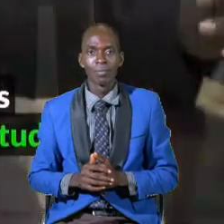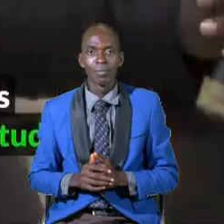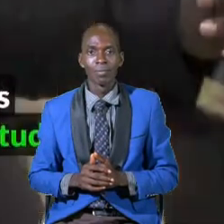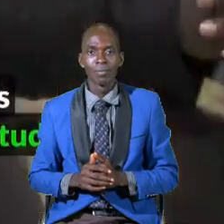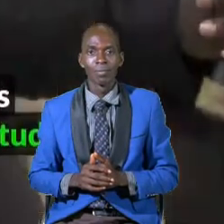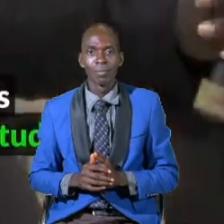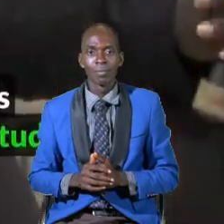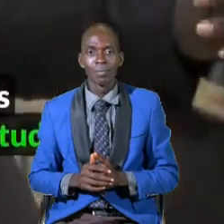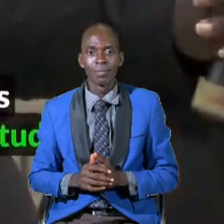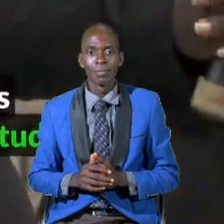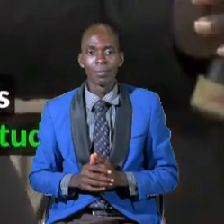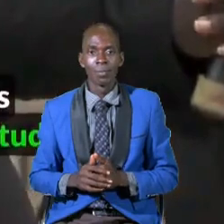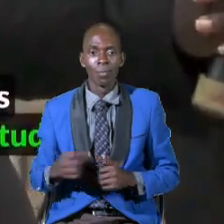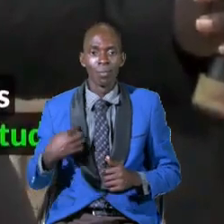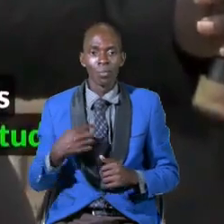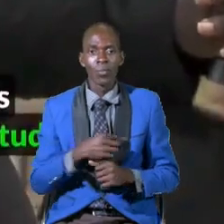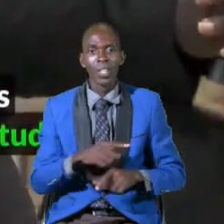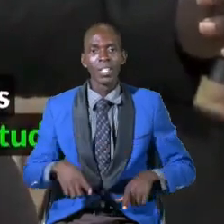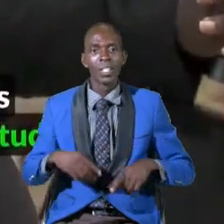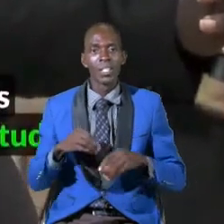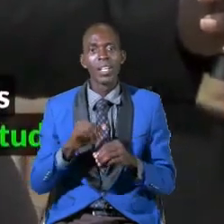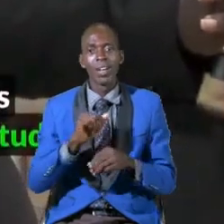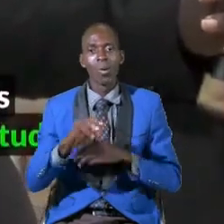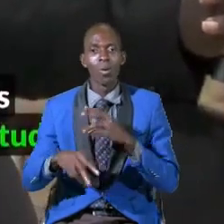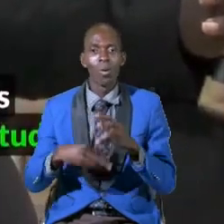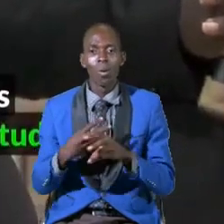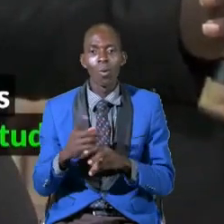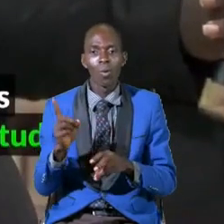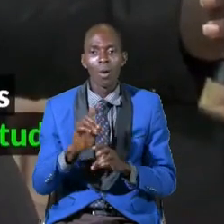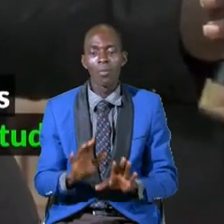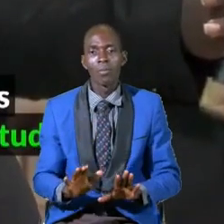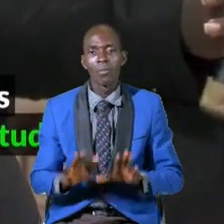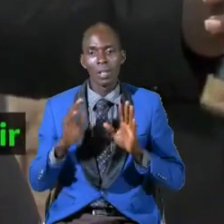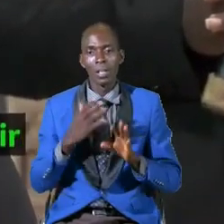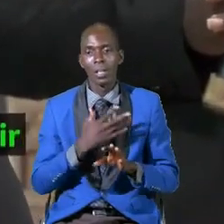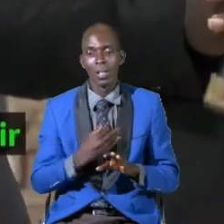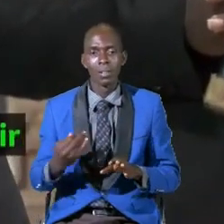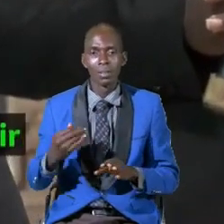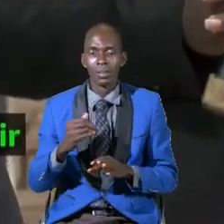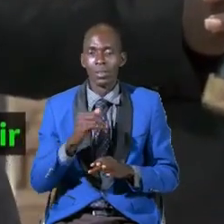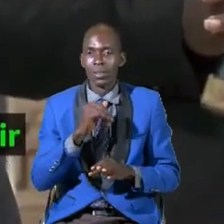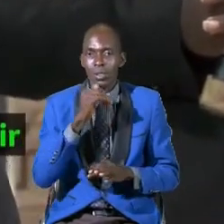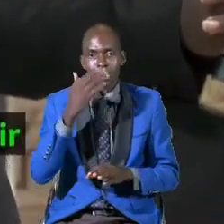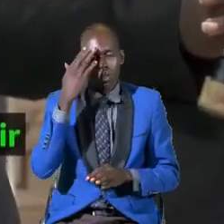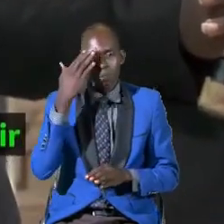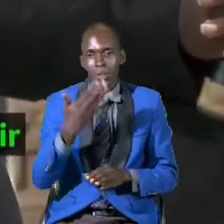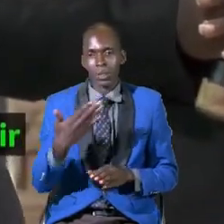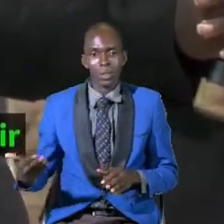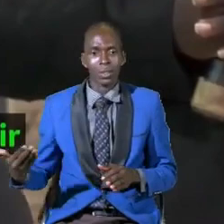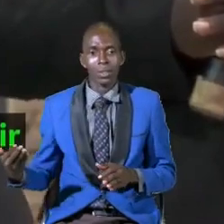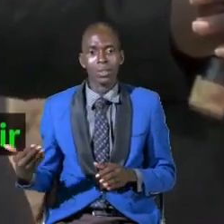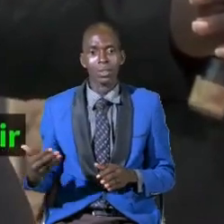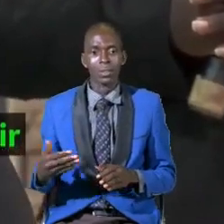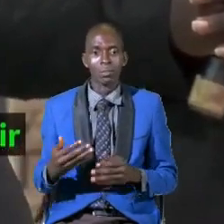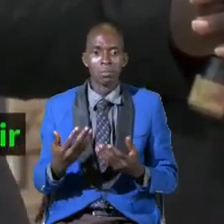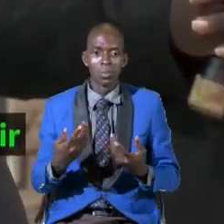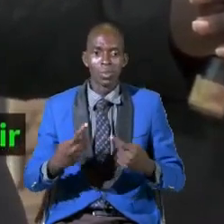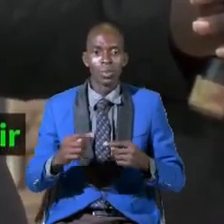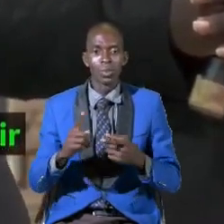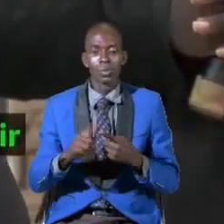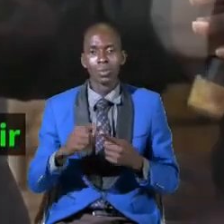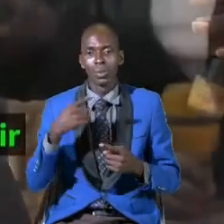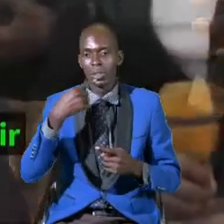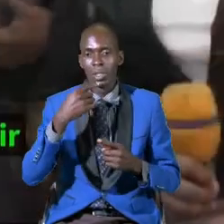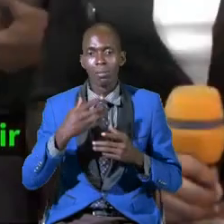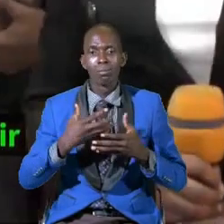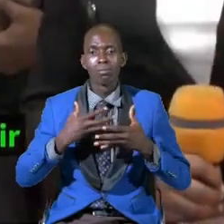We live in a world where fears and uncertainties tend to speak louder than faith and